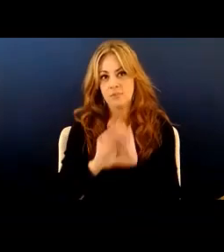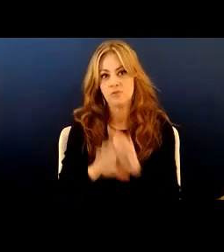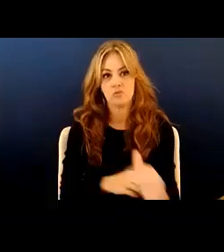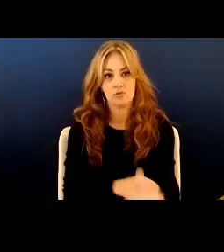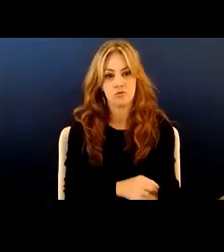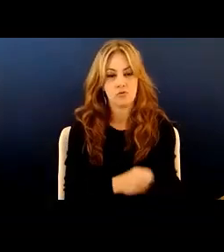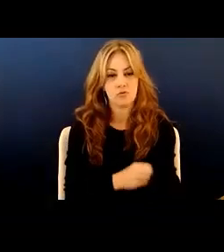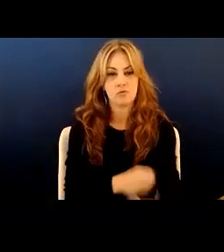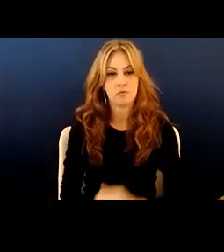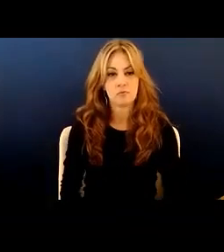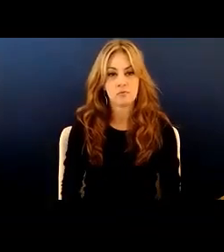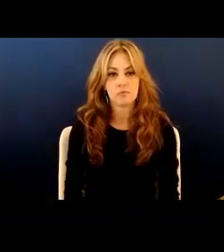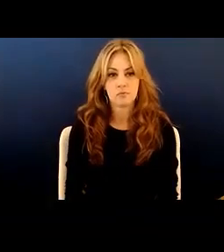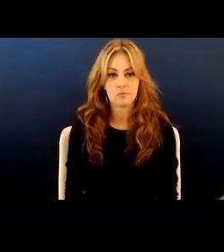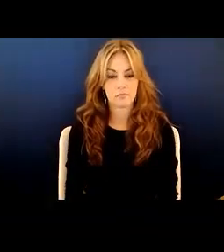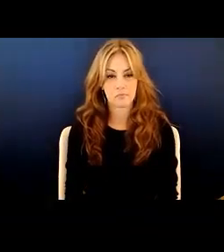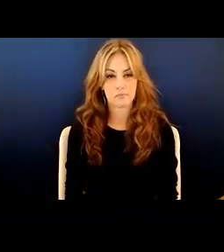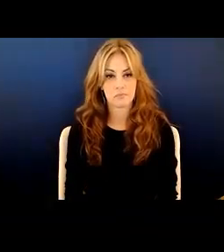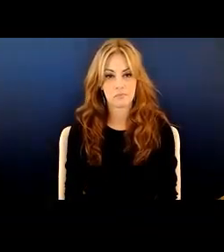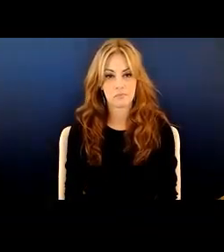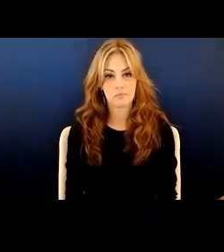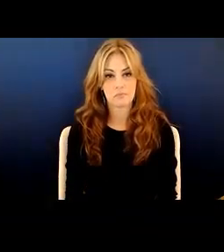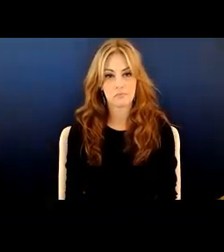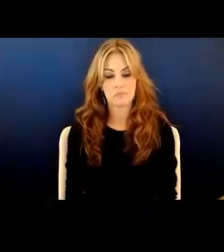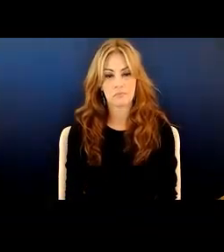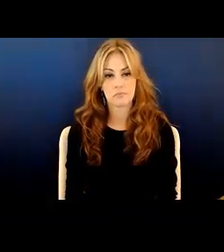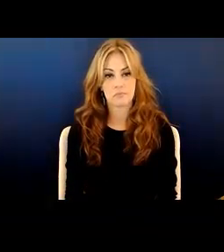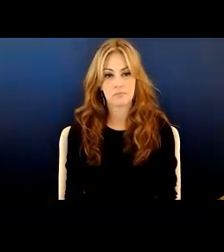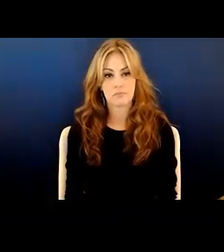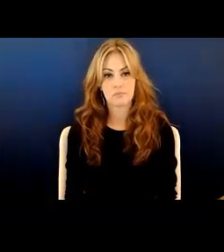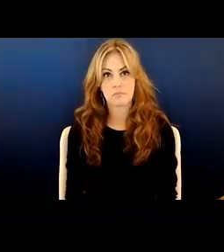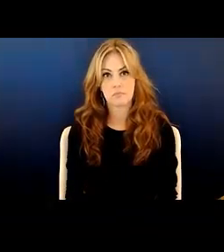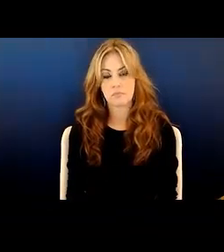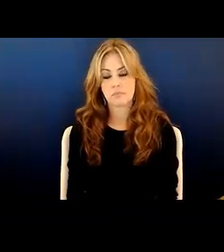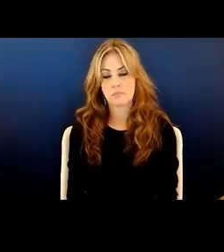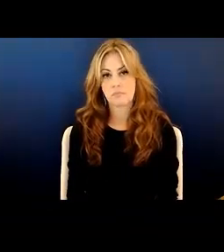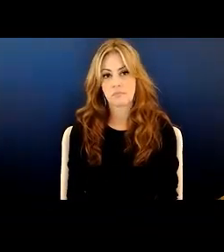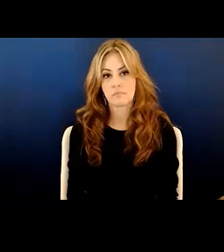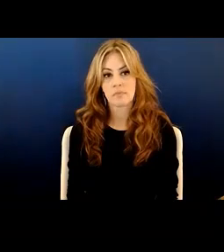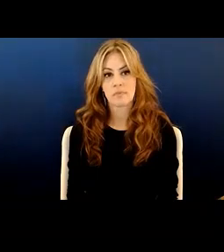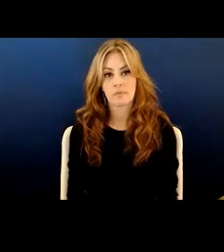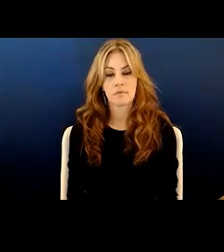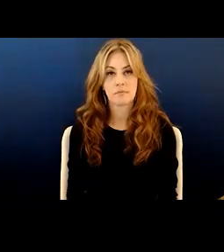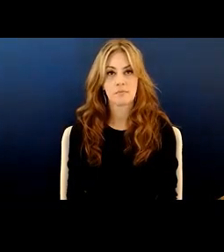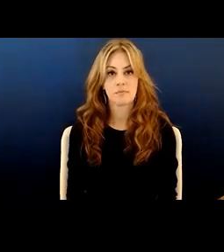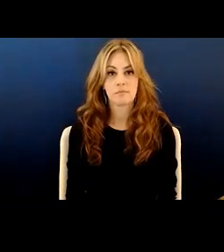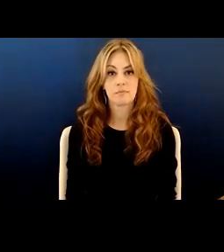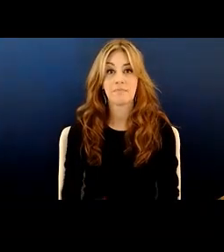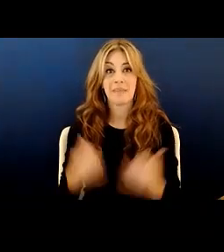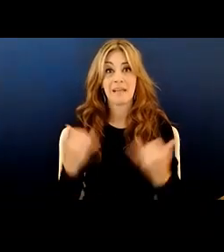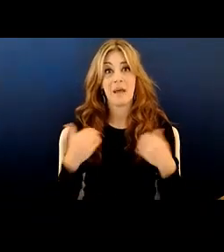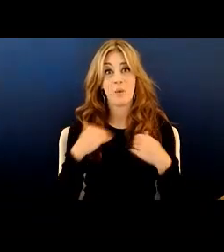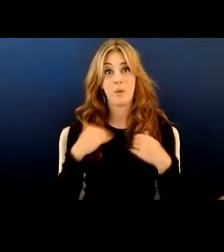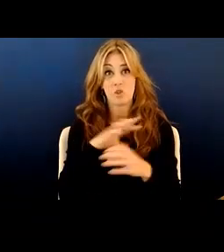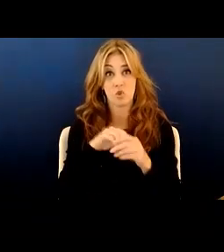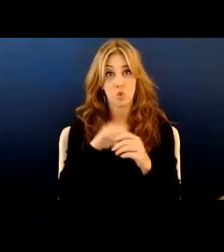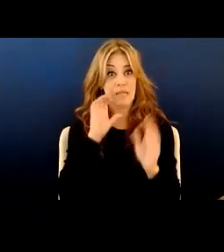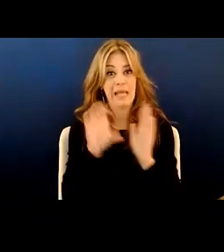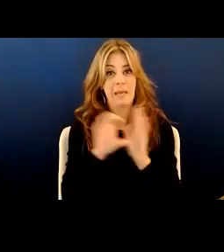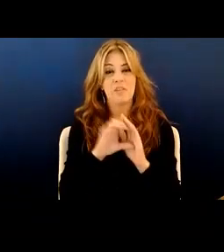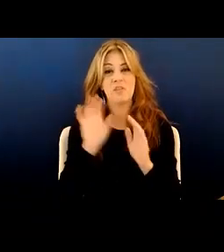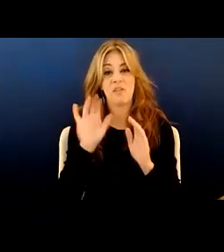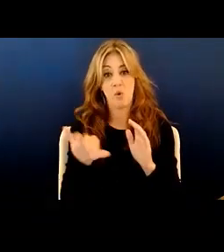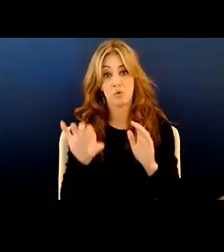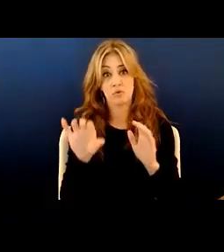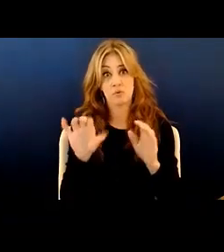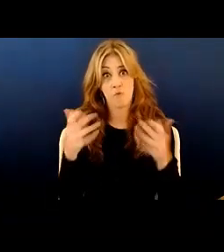And let's add that over there. So now we've got images here. You can move them around